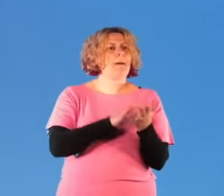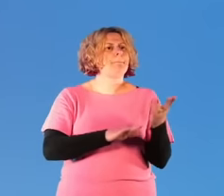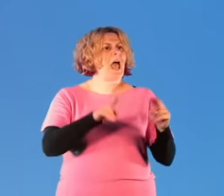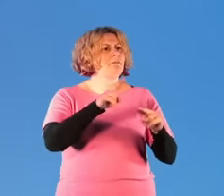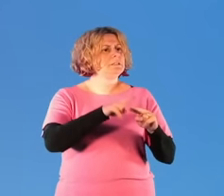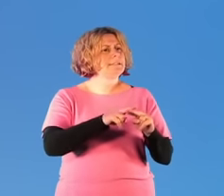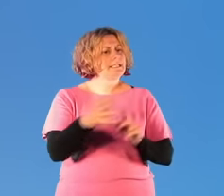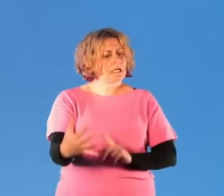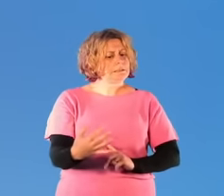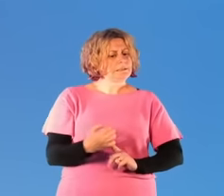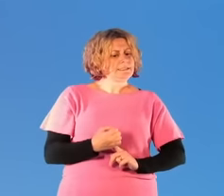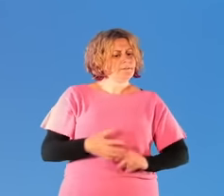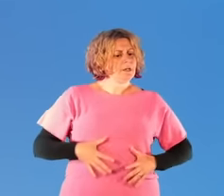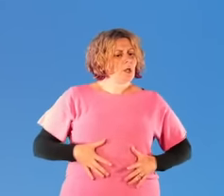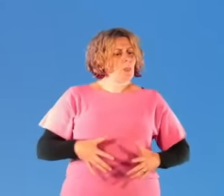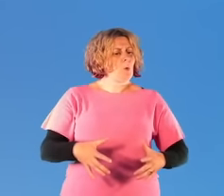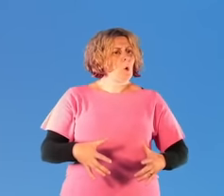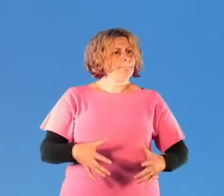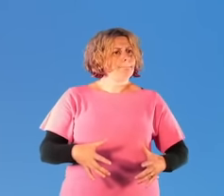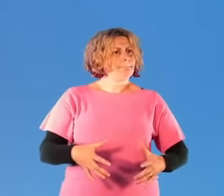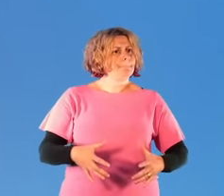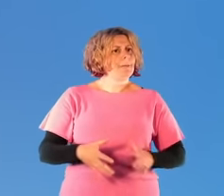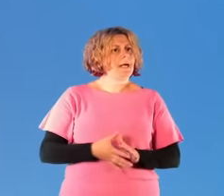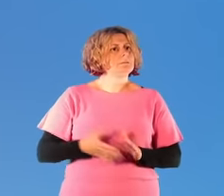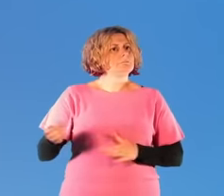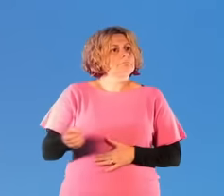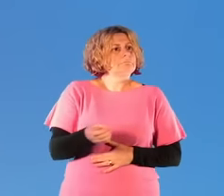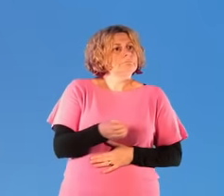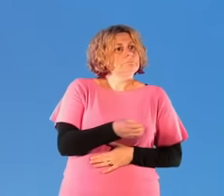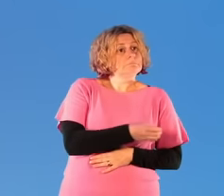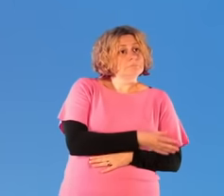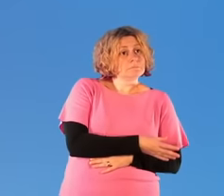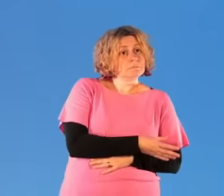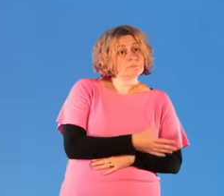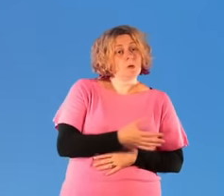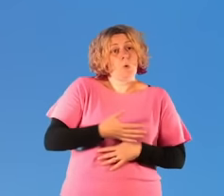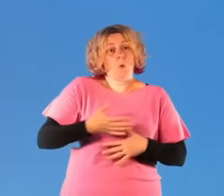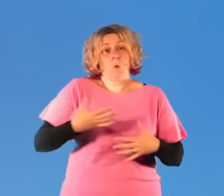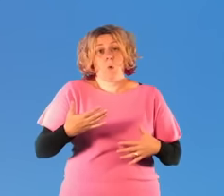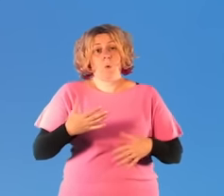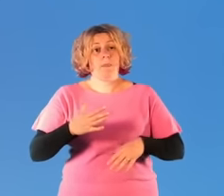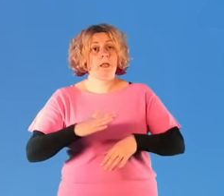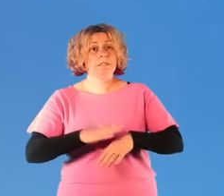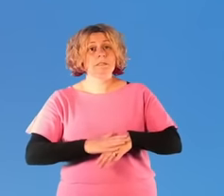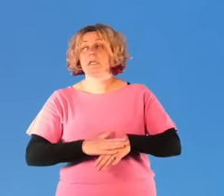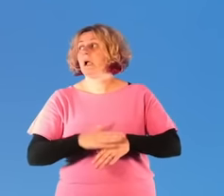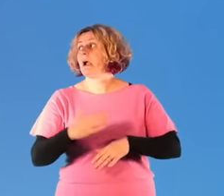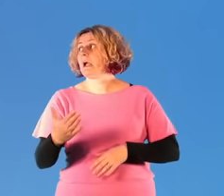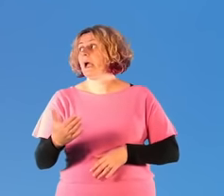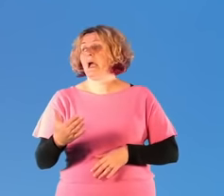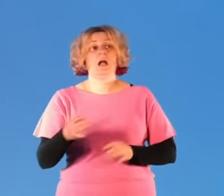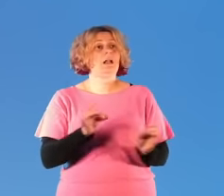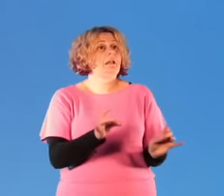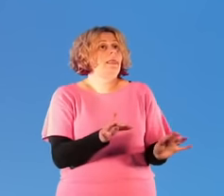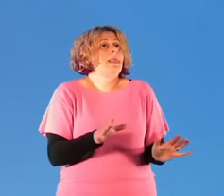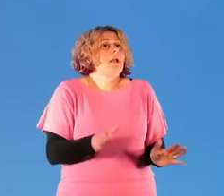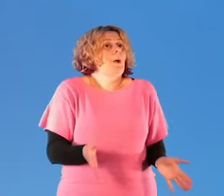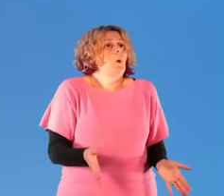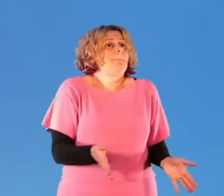discovered and he didn't live? Or even now, that they just didn't care and let him go?